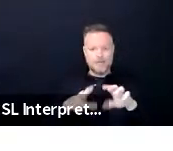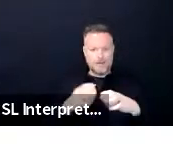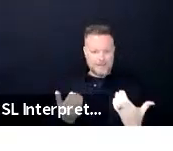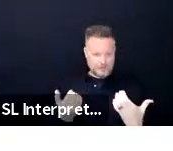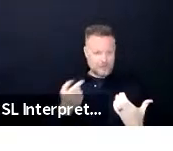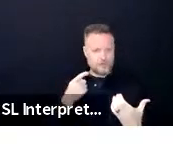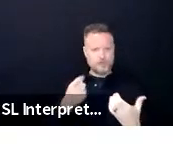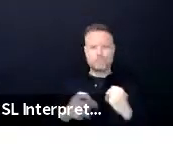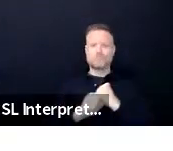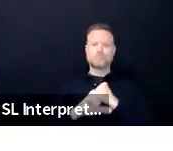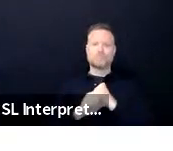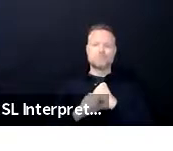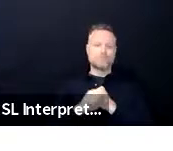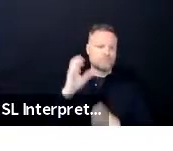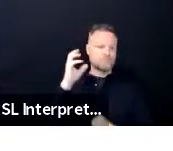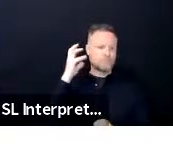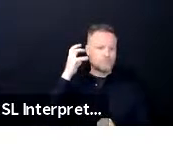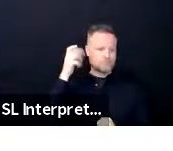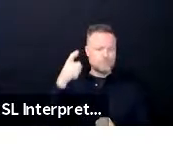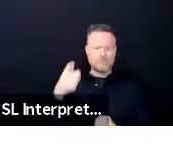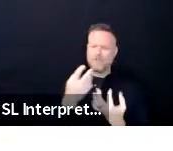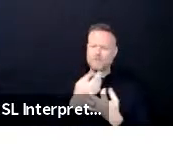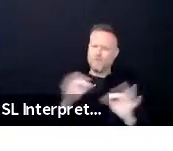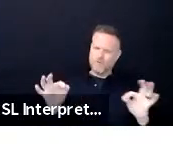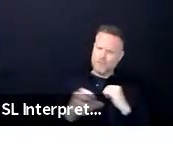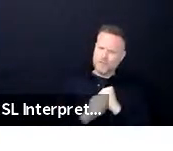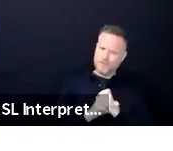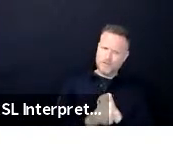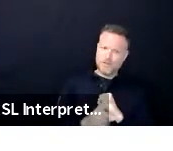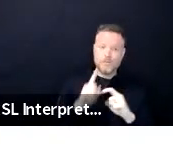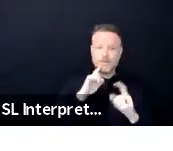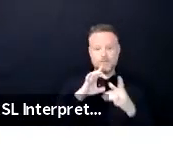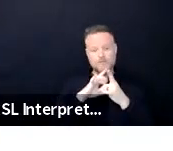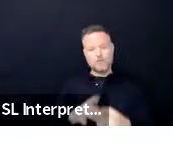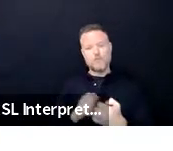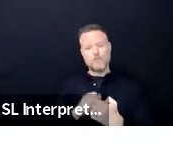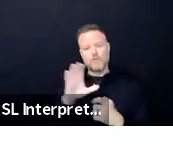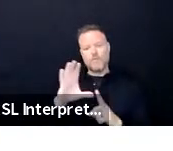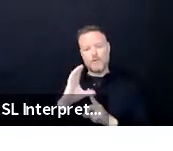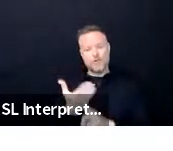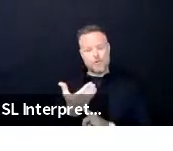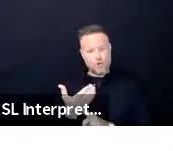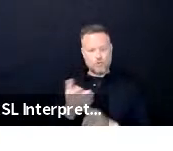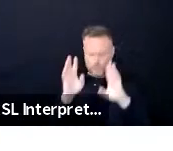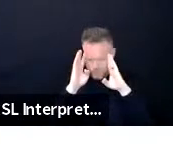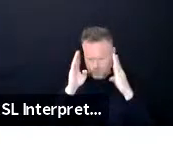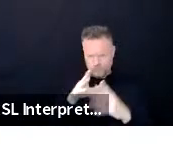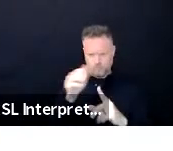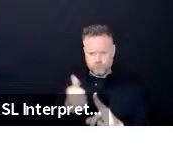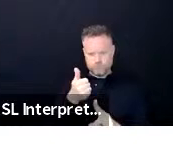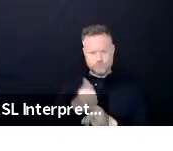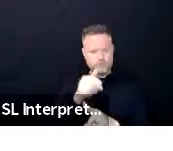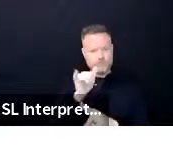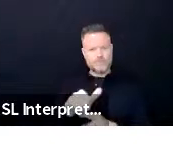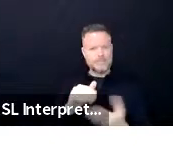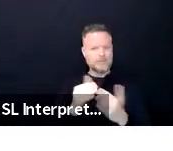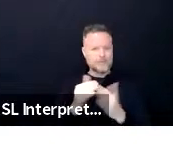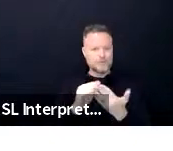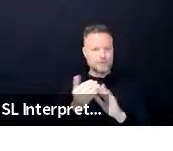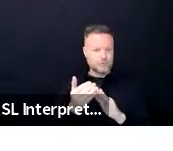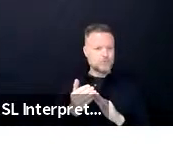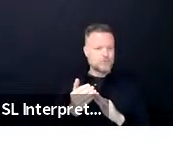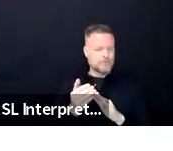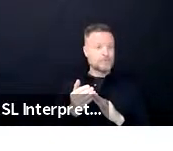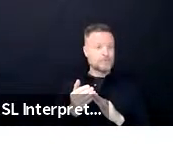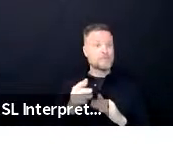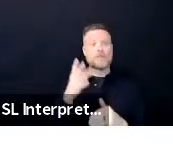ads again as PSAs for free, but they're culturally relevant. It speaks to the community, and it's information that's relevant